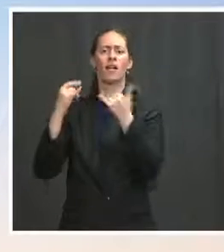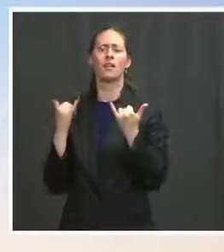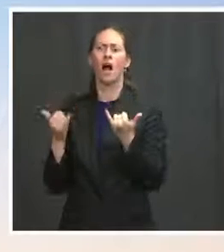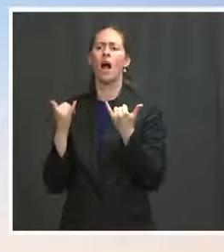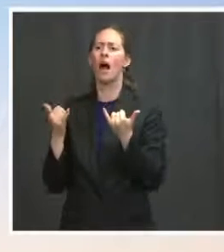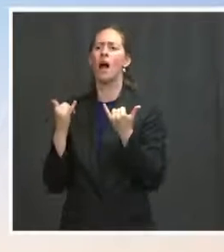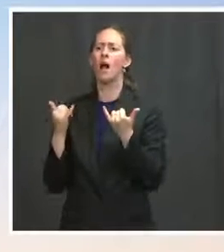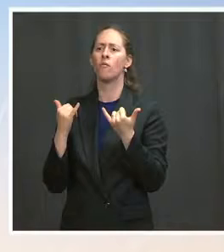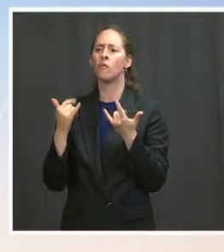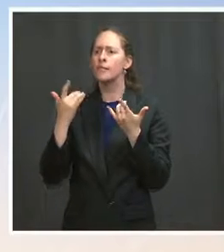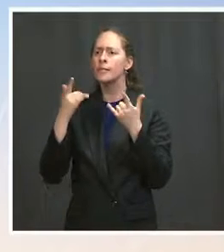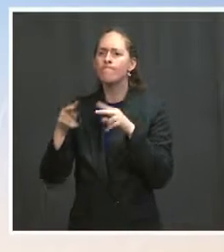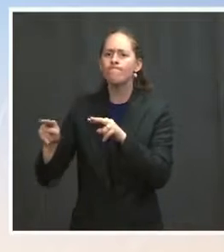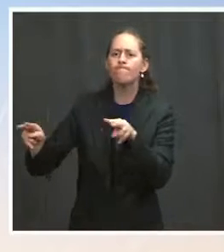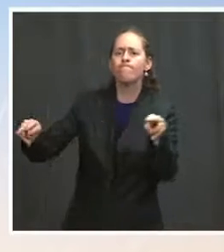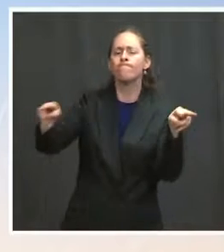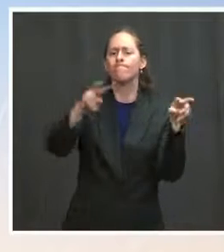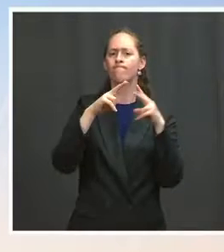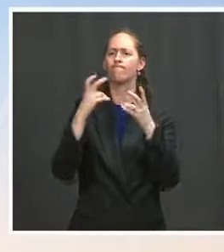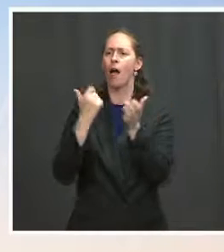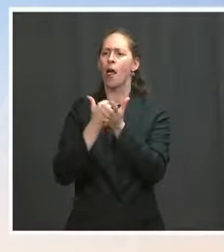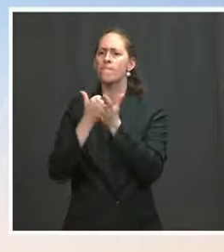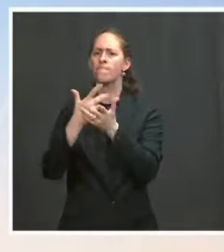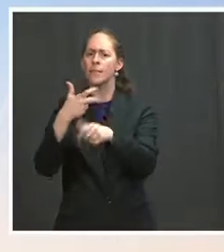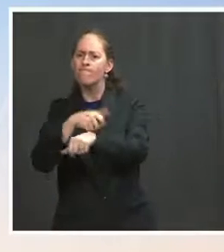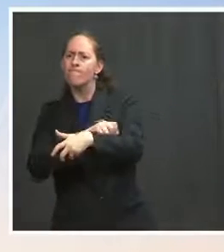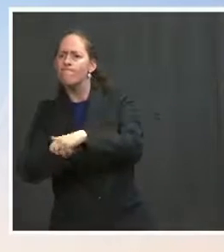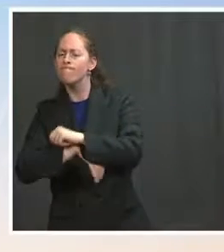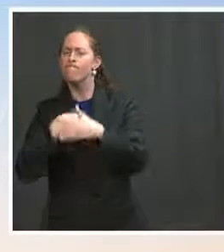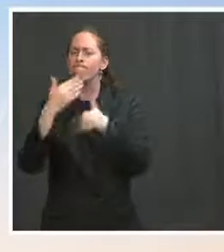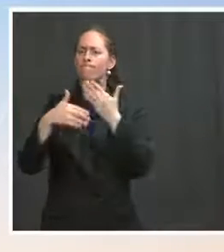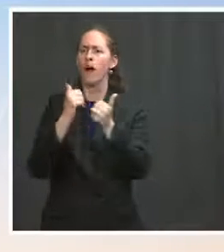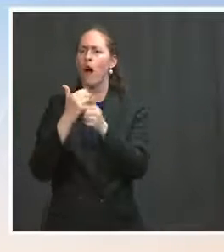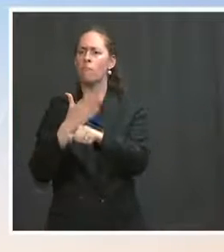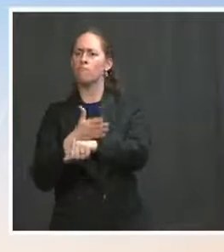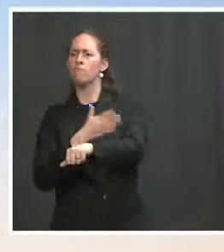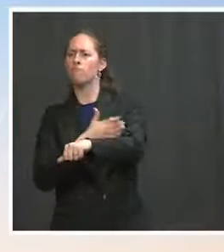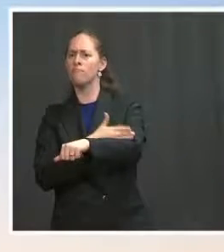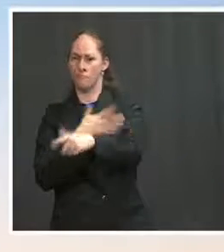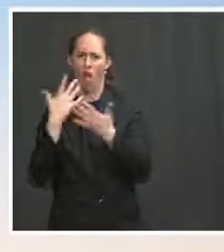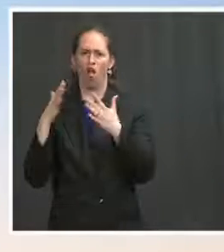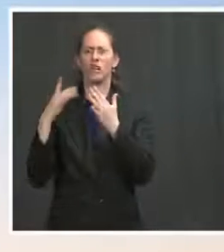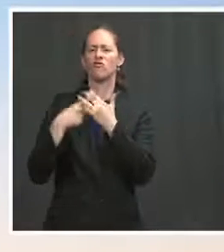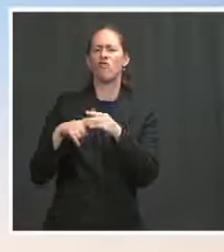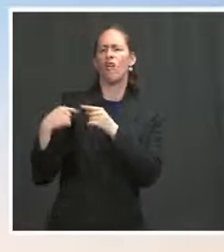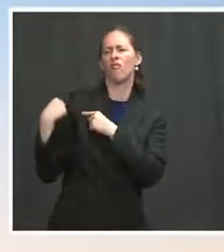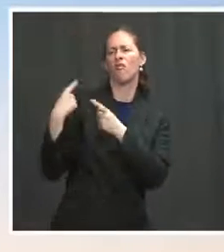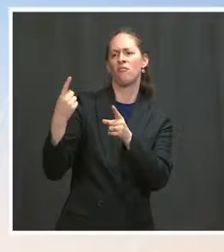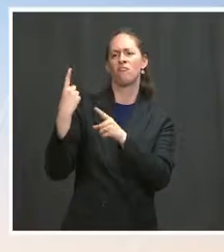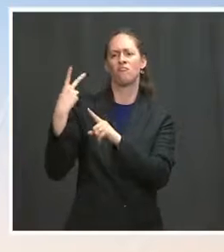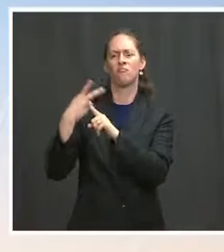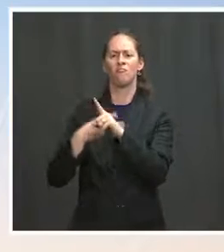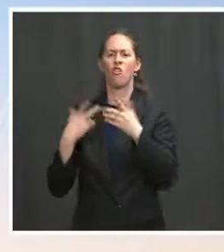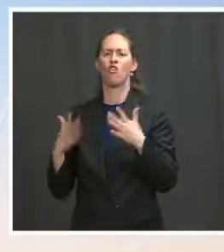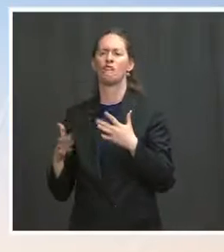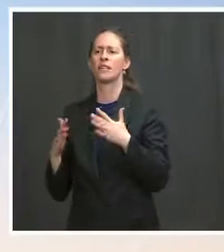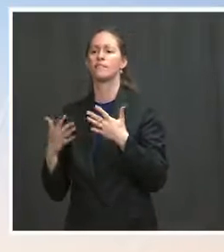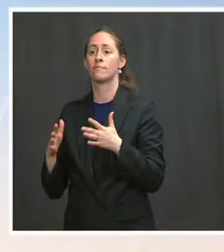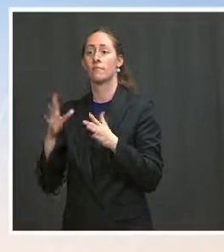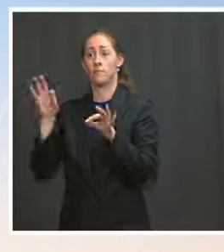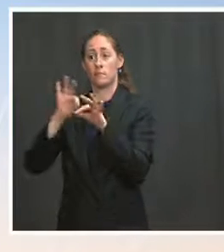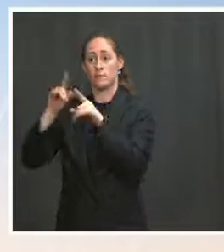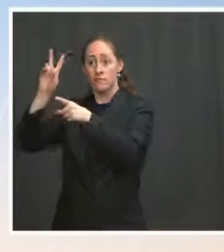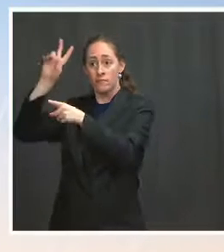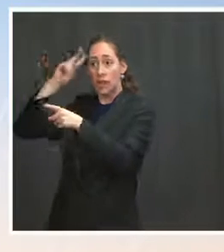range of progress there that we've seen over the last couple of months. And there certainly is a connection between the important work the vice president's doing in the